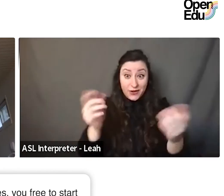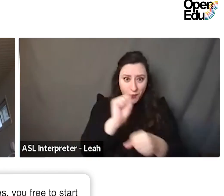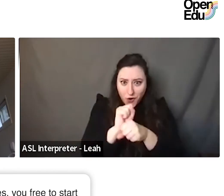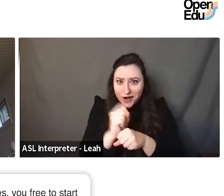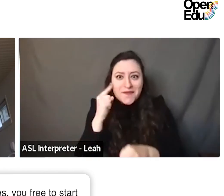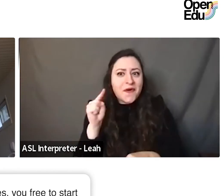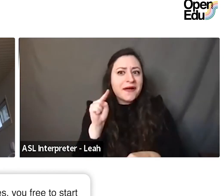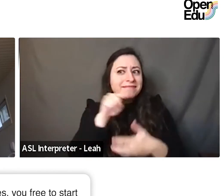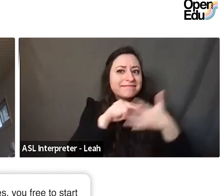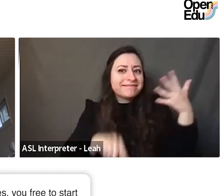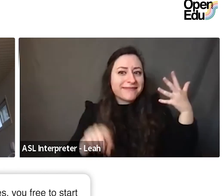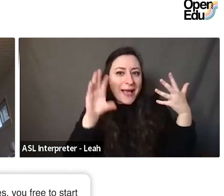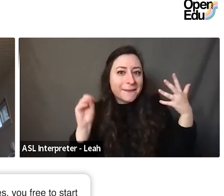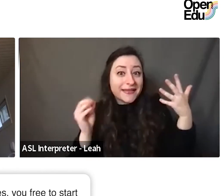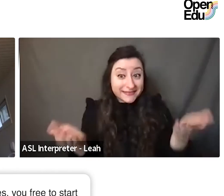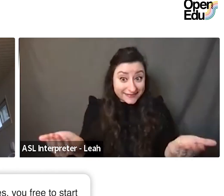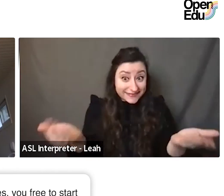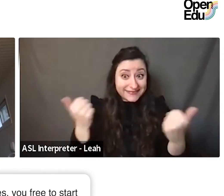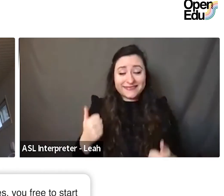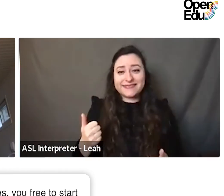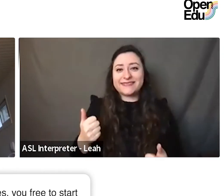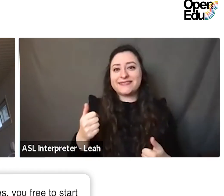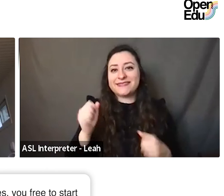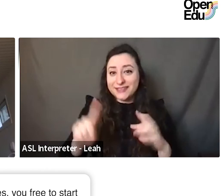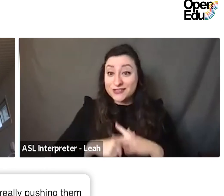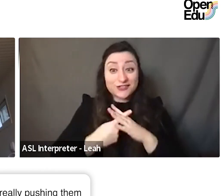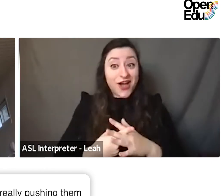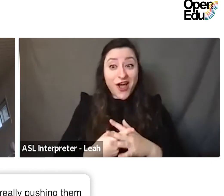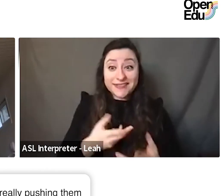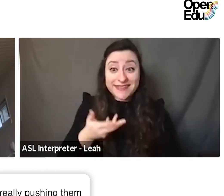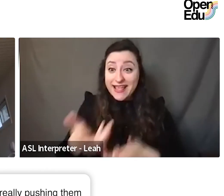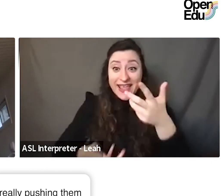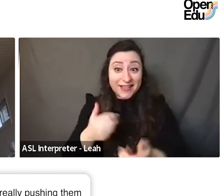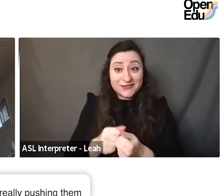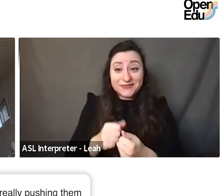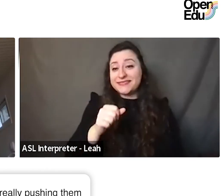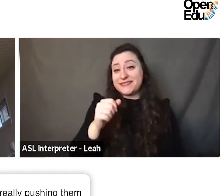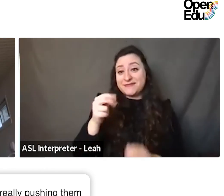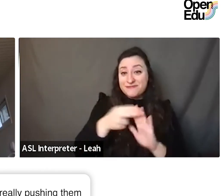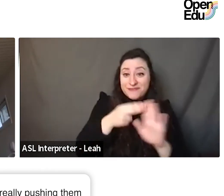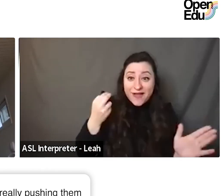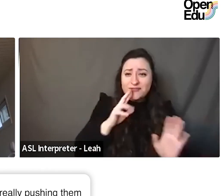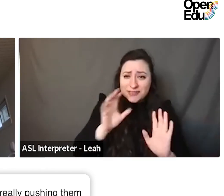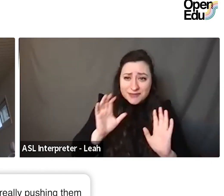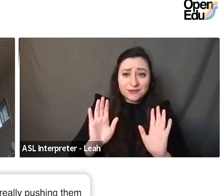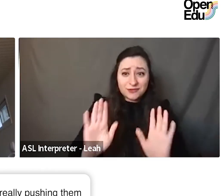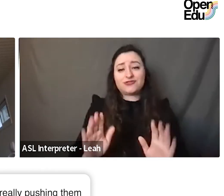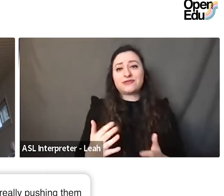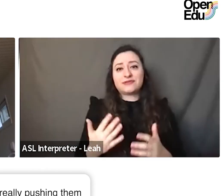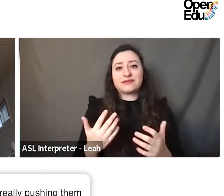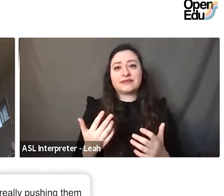companies, you're free to start this process of engaging other brands or really pushing them to do